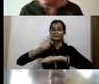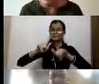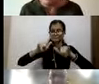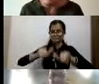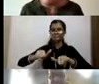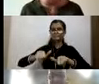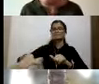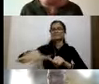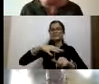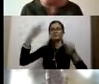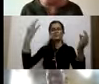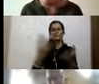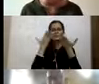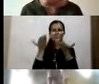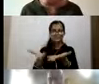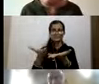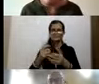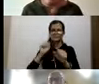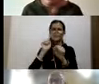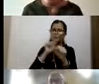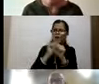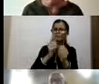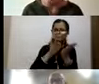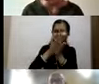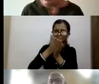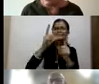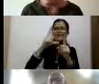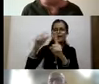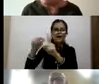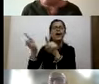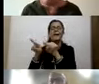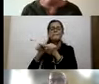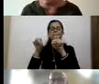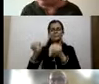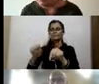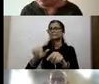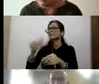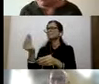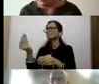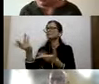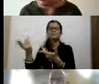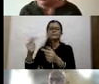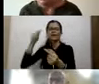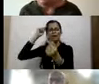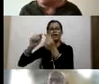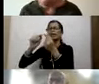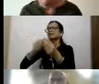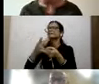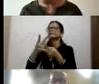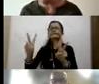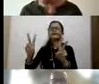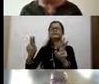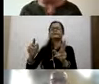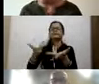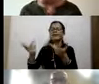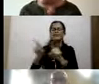company. Now, this is unique, right? Because we worked out a model. Somewhere else you might buy the land. Somewhere else you might have a different agreement with the owner. You'll have